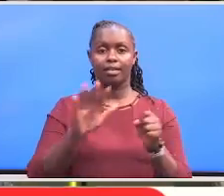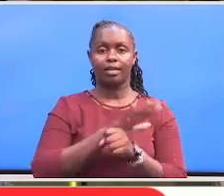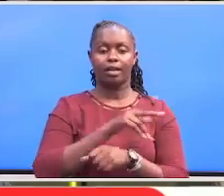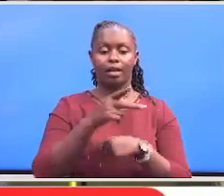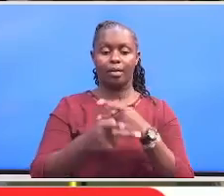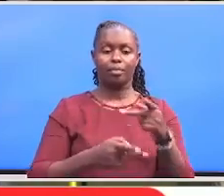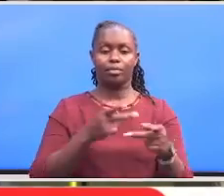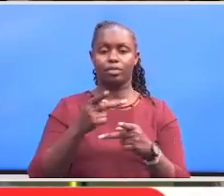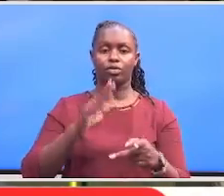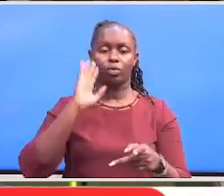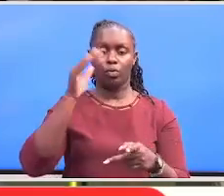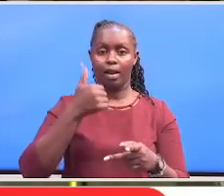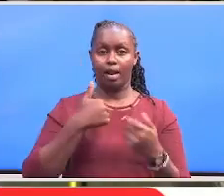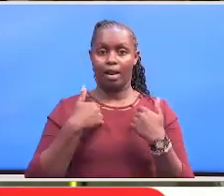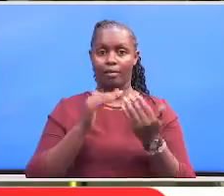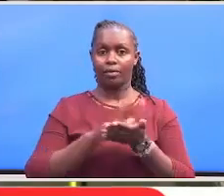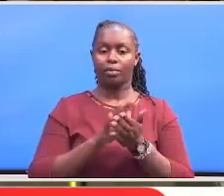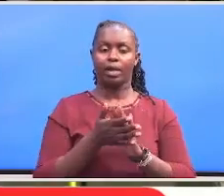less than a day, because